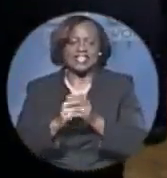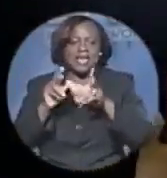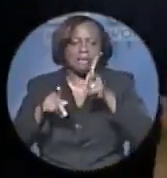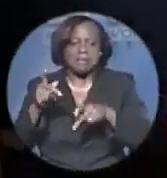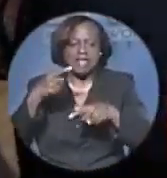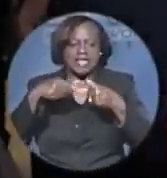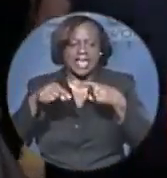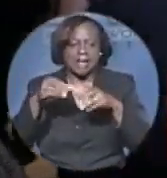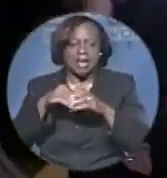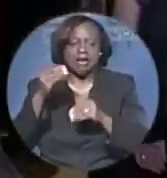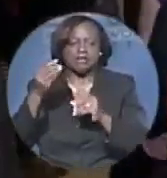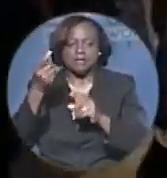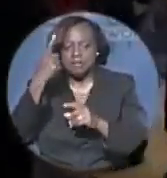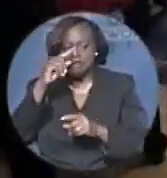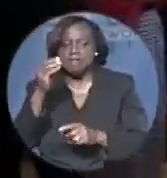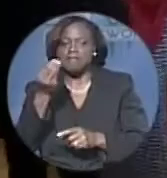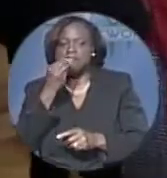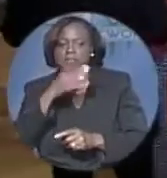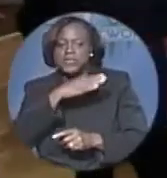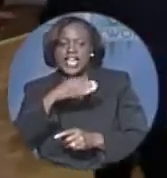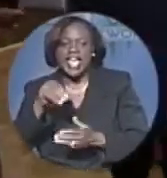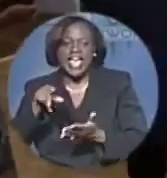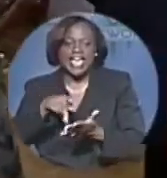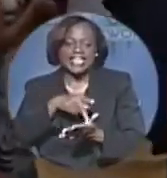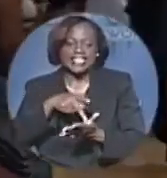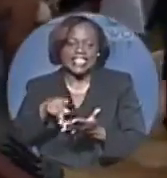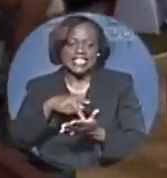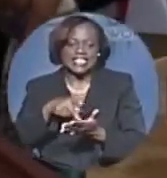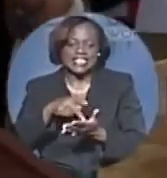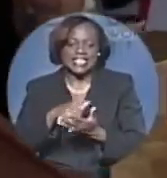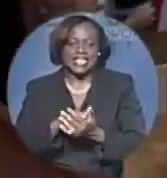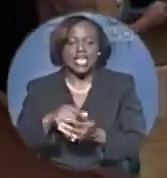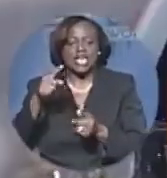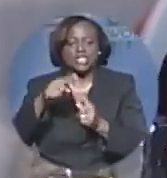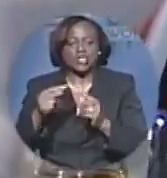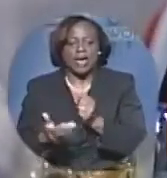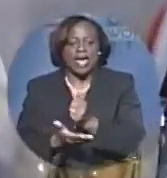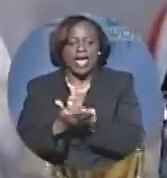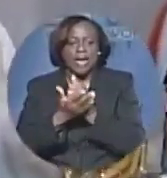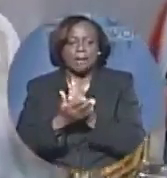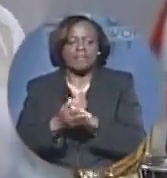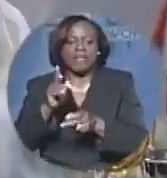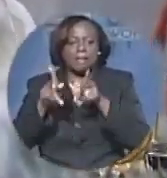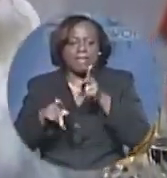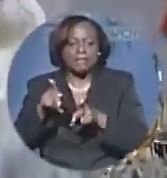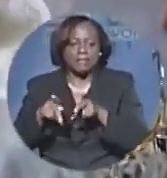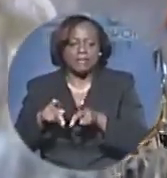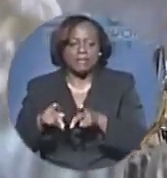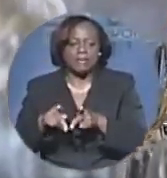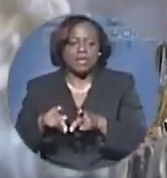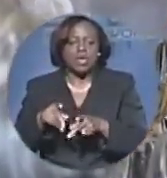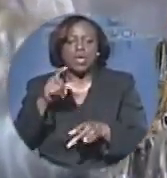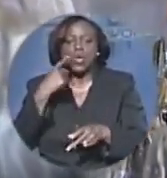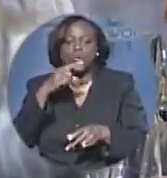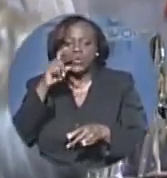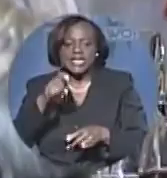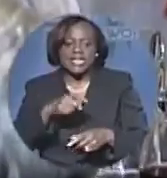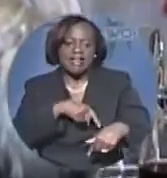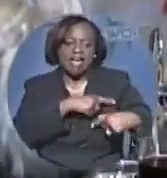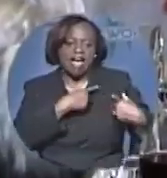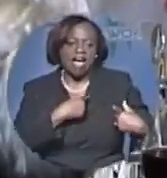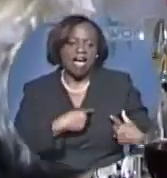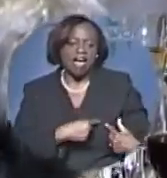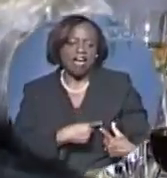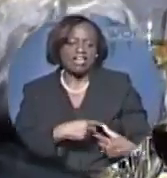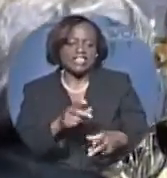effort to assist the Victor Sassoon Heart Foundation generate funds to help those people needing heart-related medical care. We spoke with the